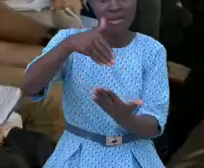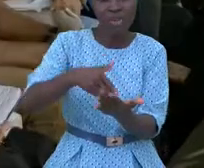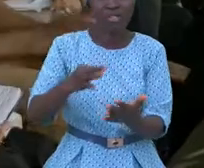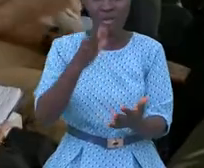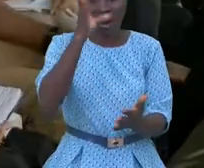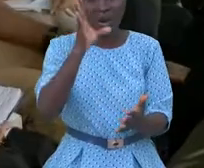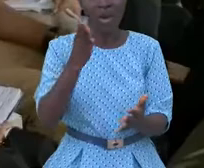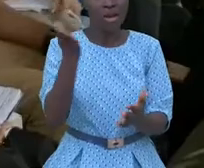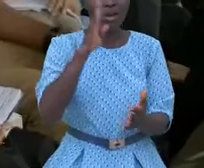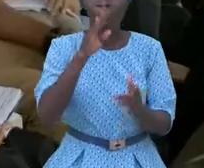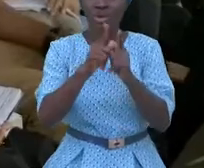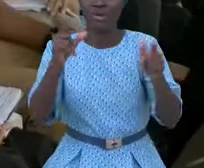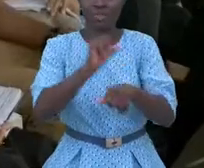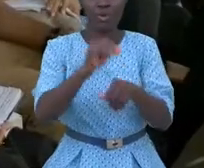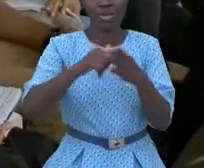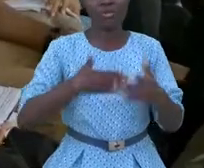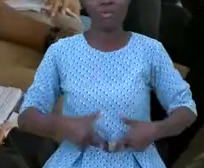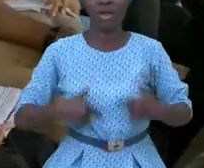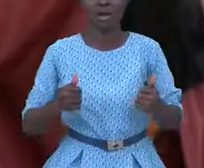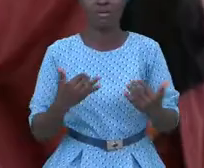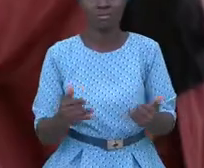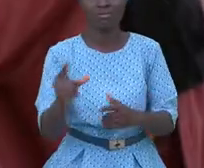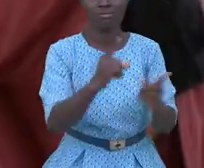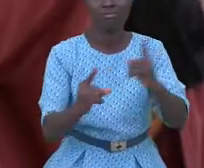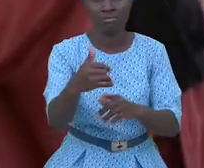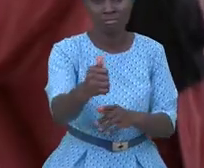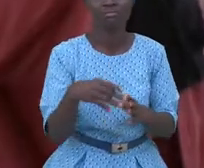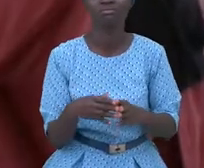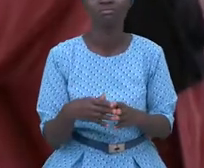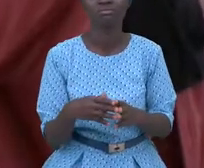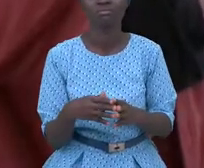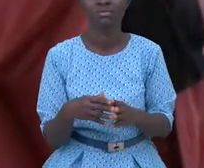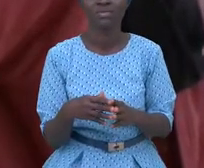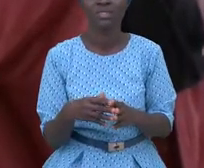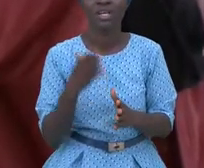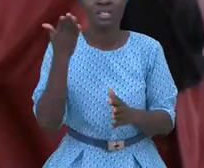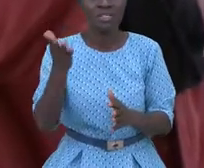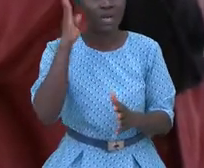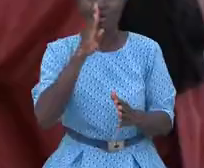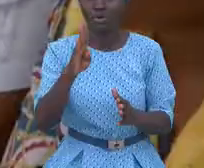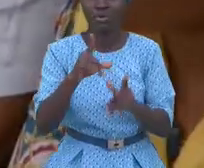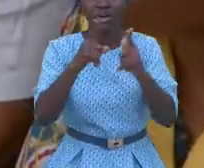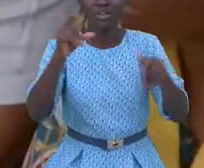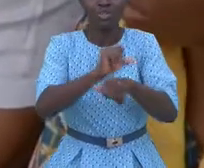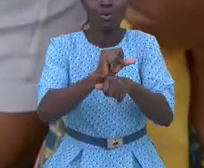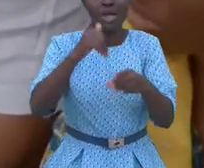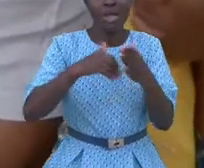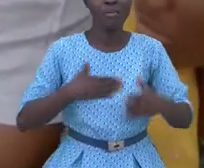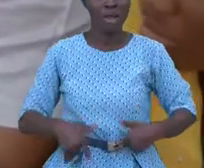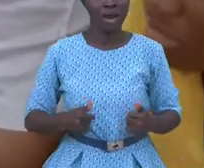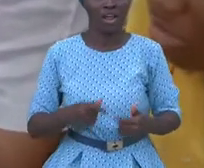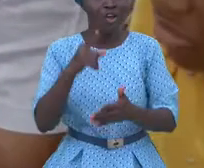life. Talk now, say it out. What you say is what